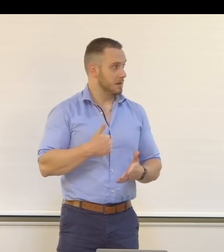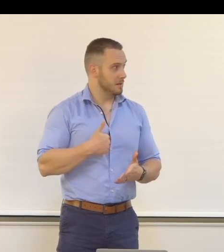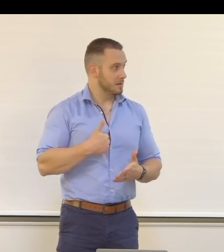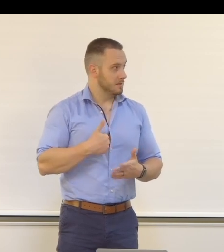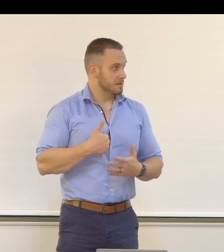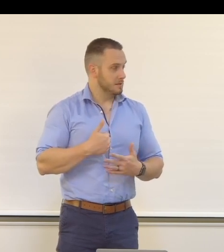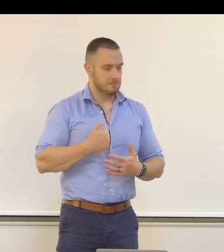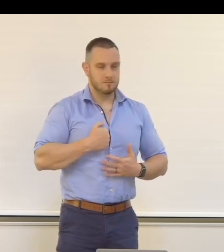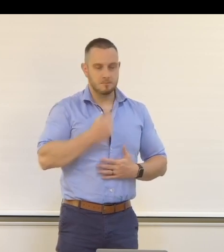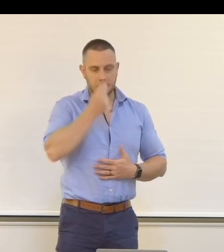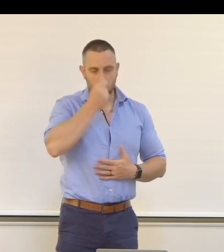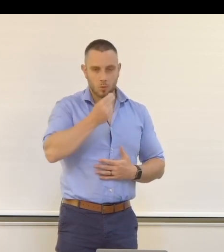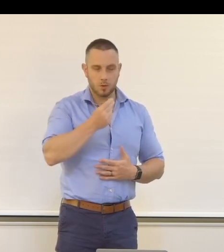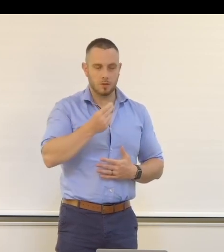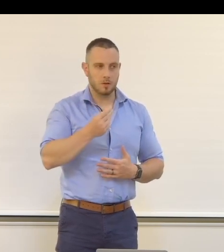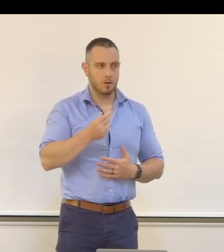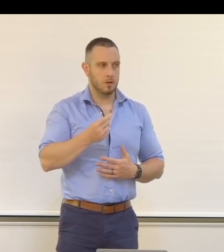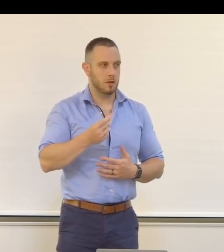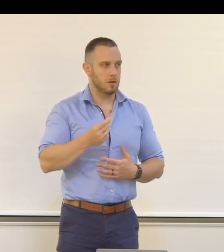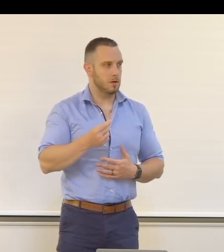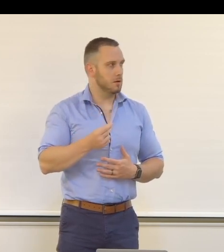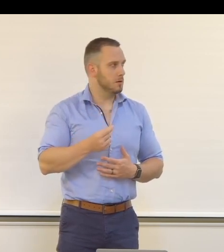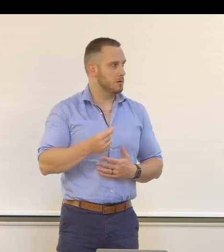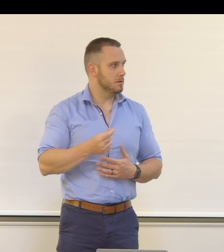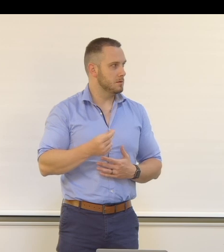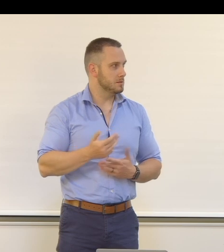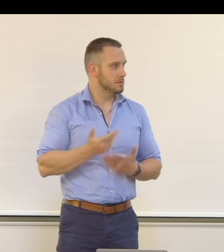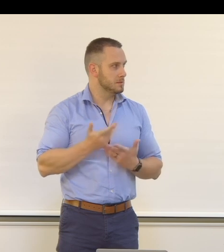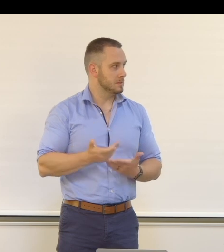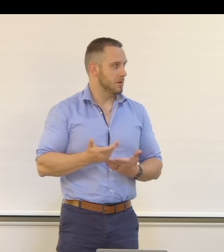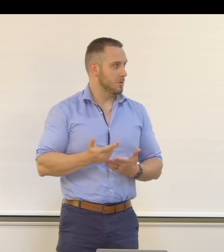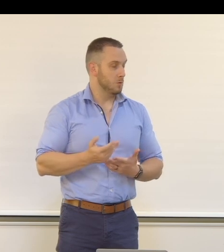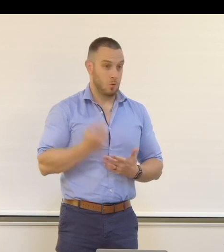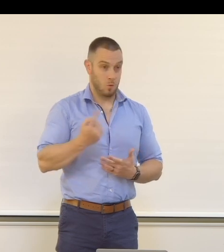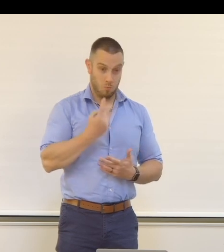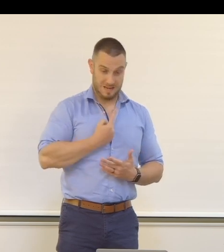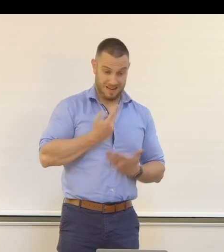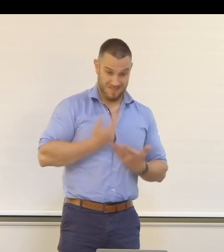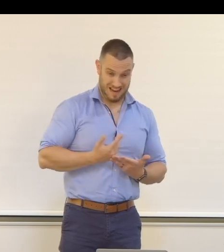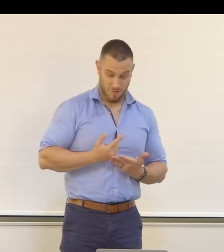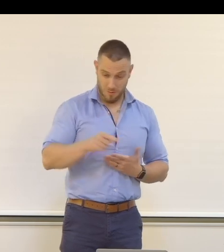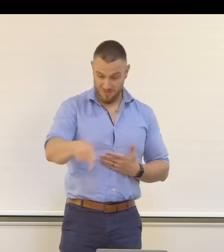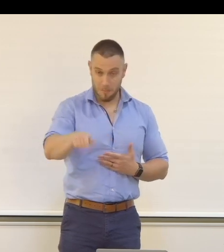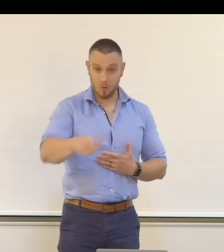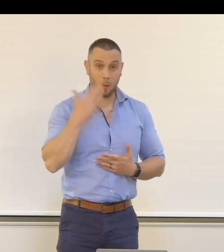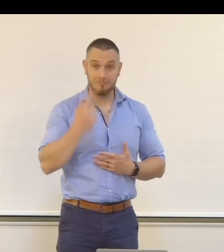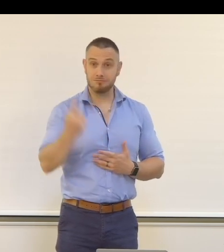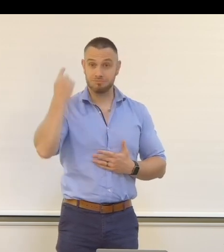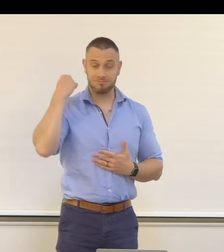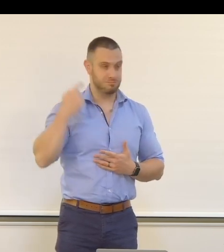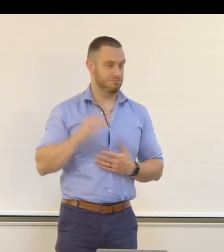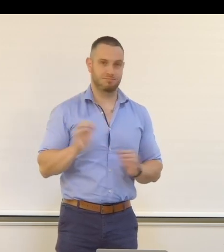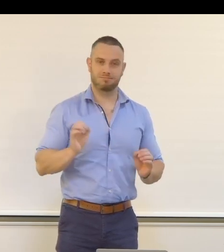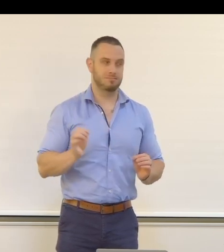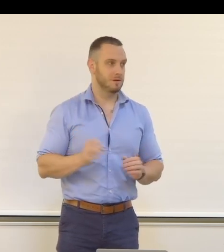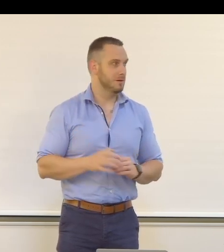in my view, seeing in front of whom I am today, I was nowhere near where you are. I was a nobody.